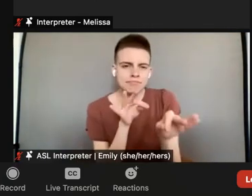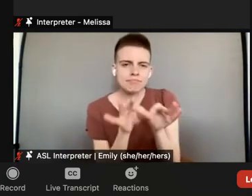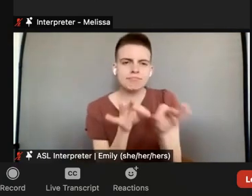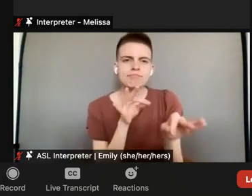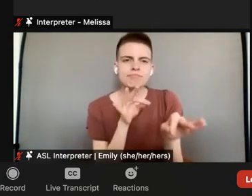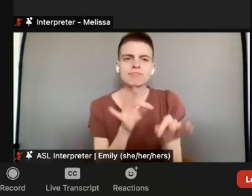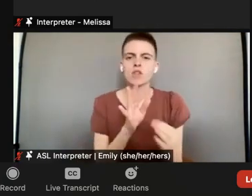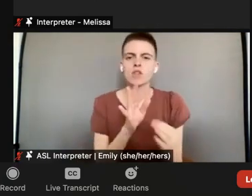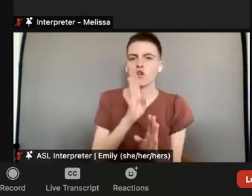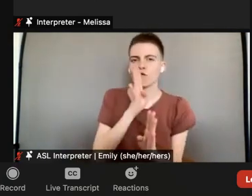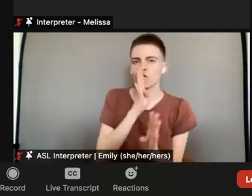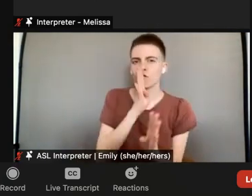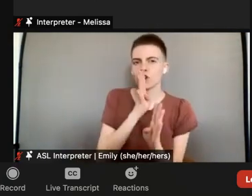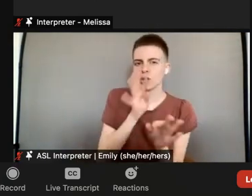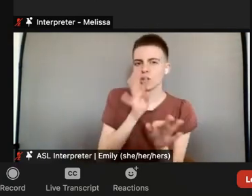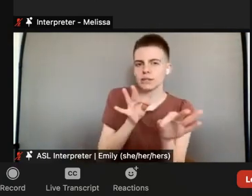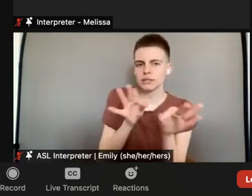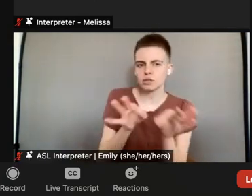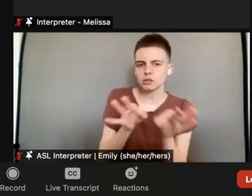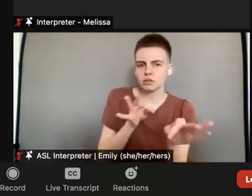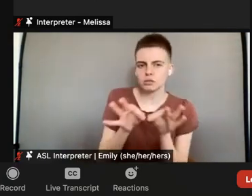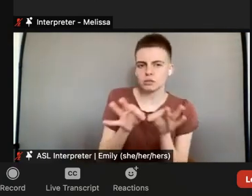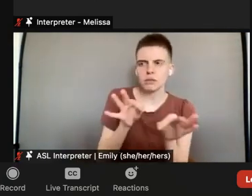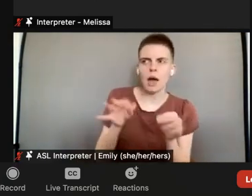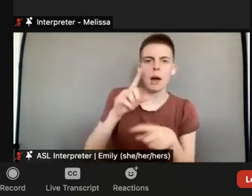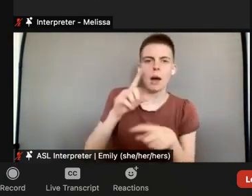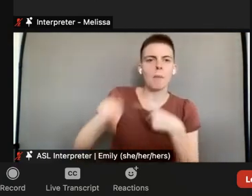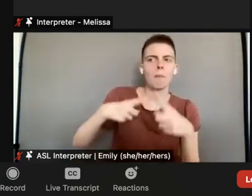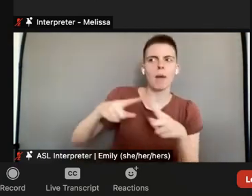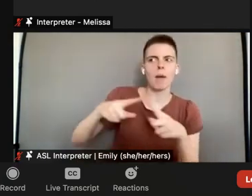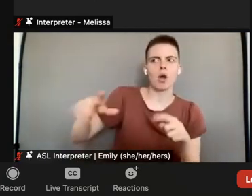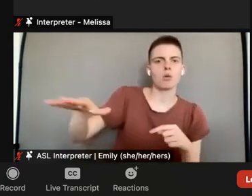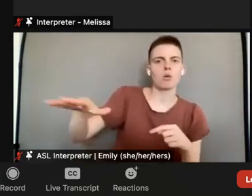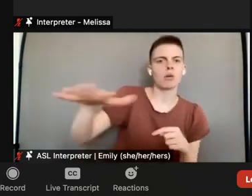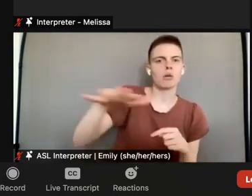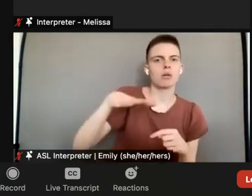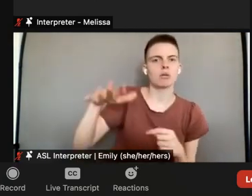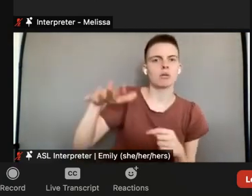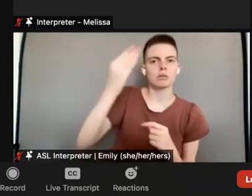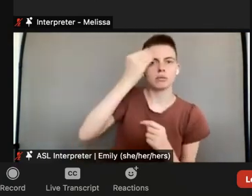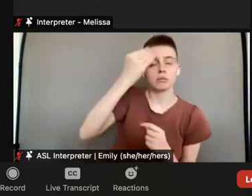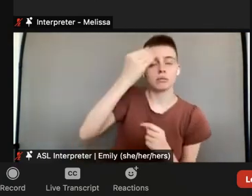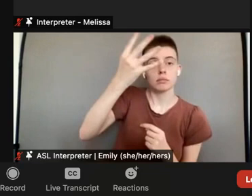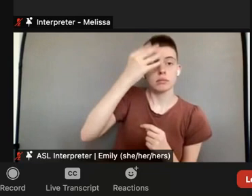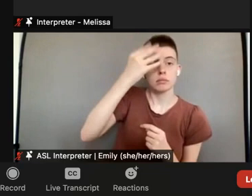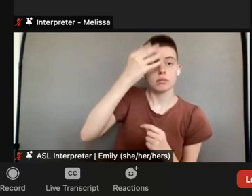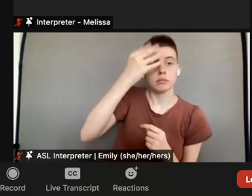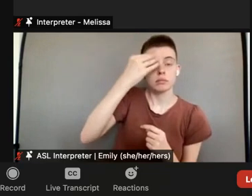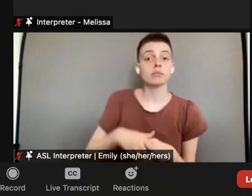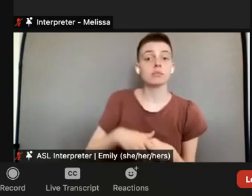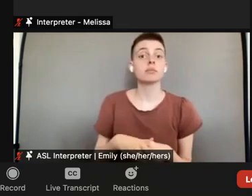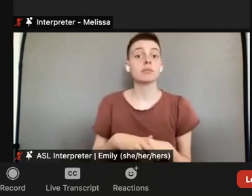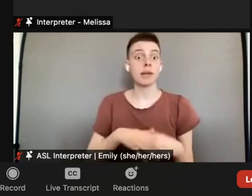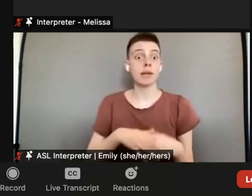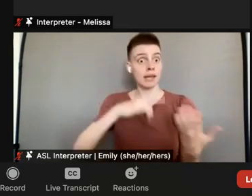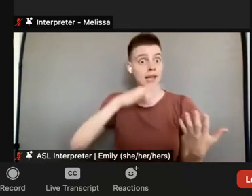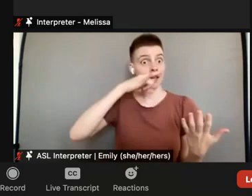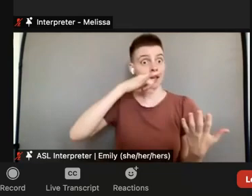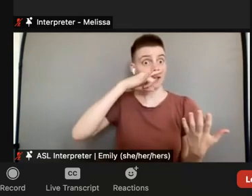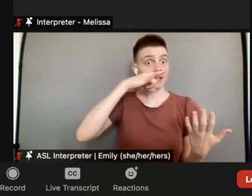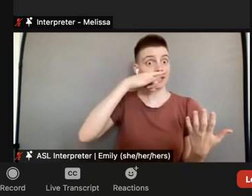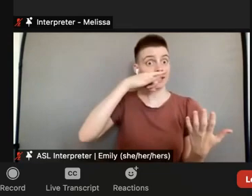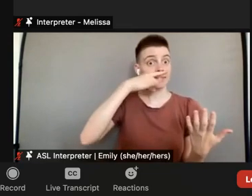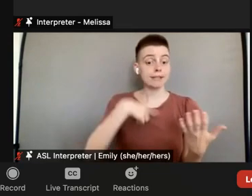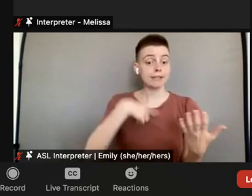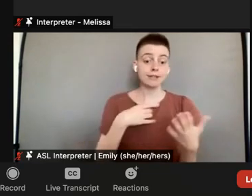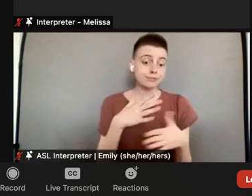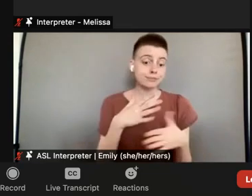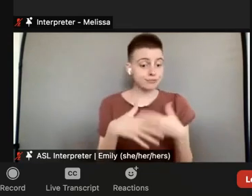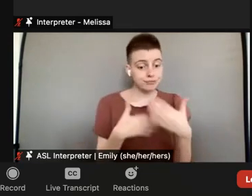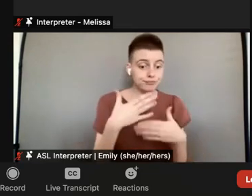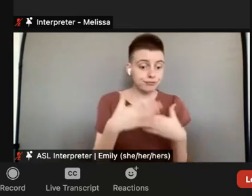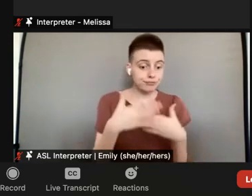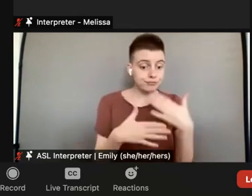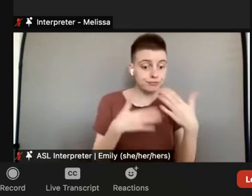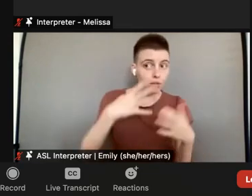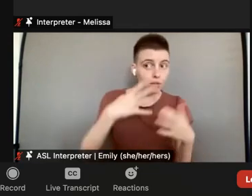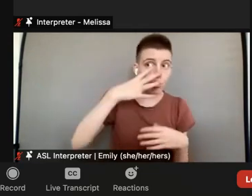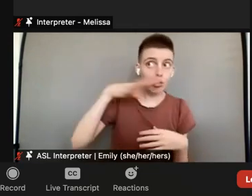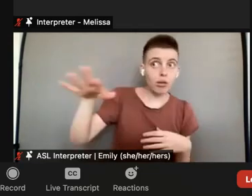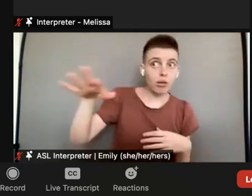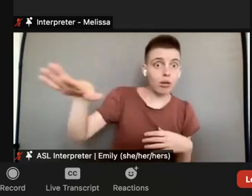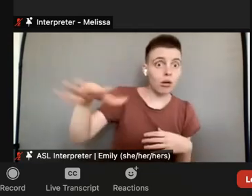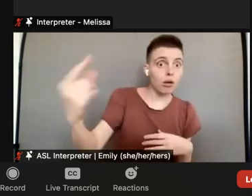is critical. Just because the child doesn't pay attention to what's happening across the room, please do not assume that the child doesn't care to